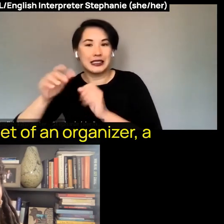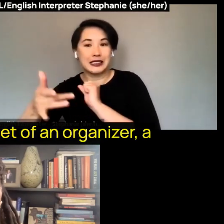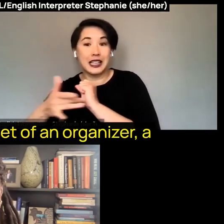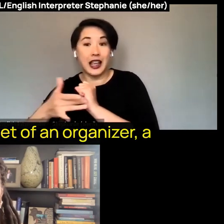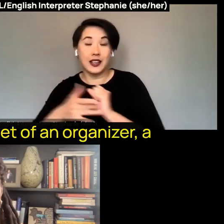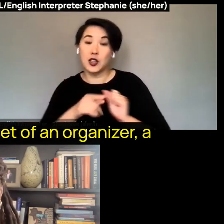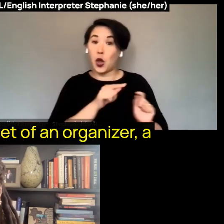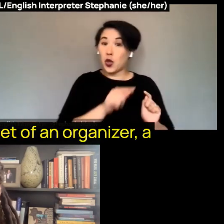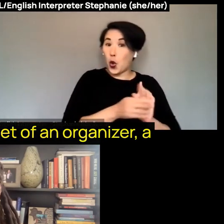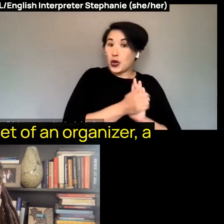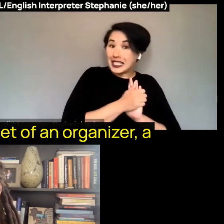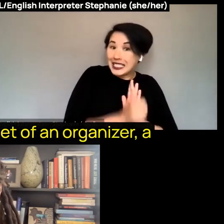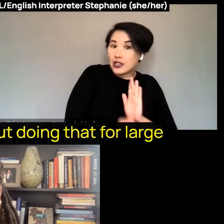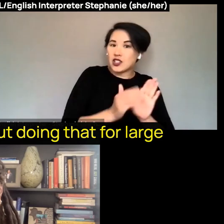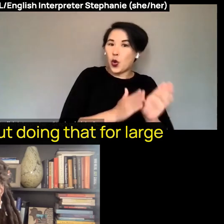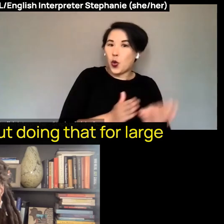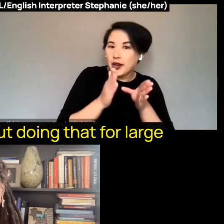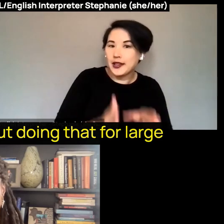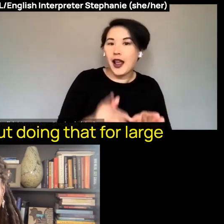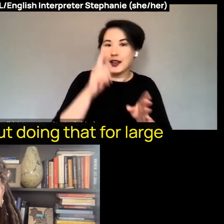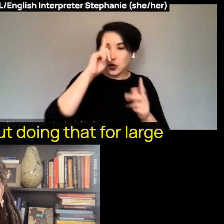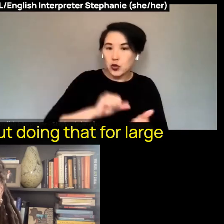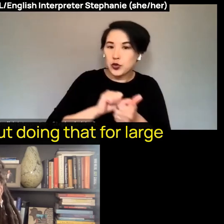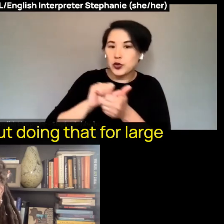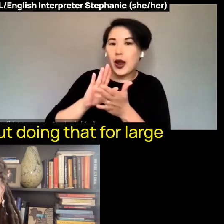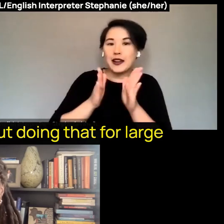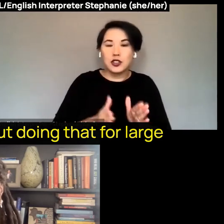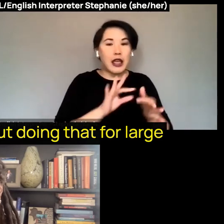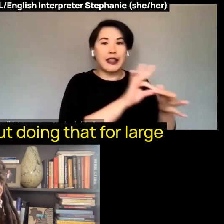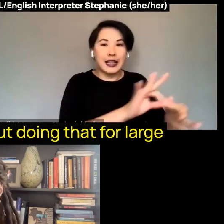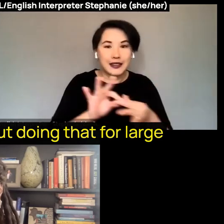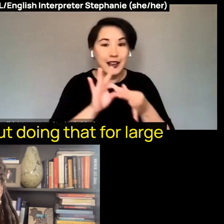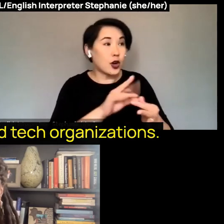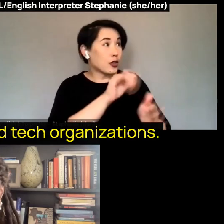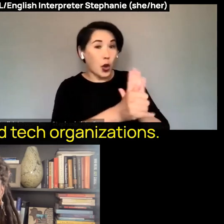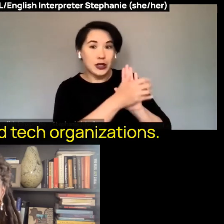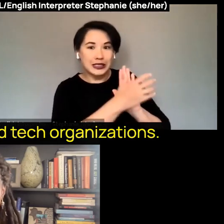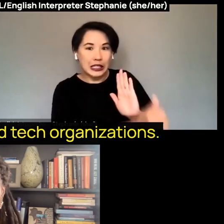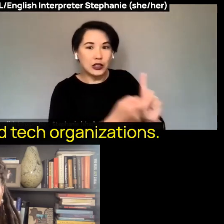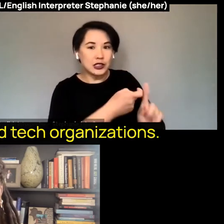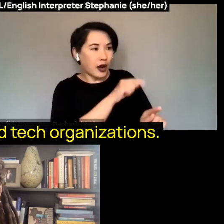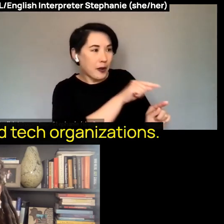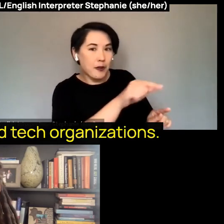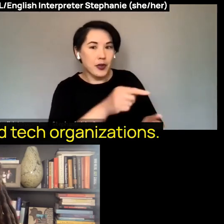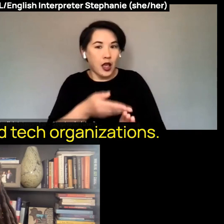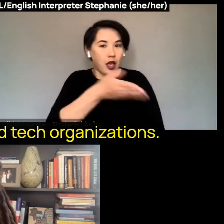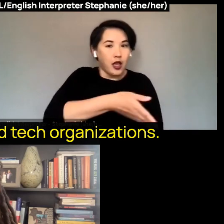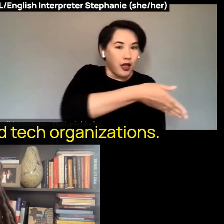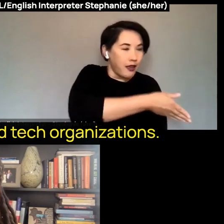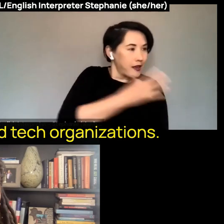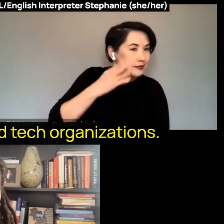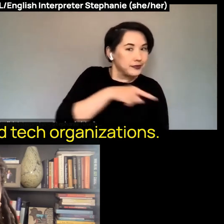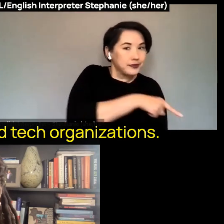same skill set of an organizer, a strategist, a connector, but doing that for large scale tech companies and